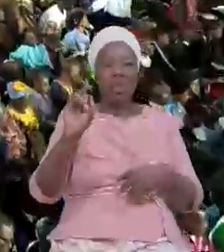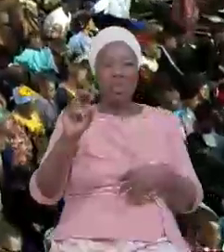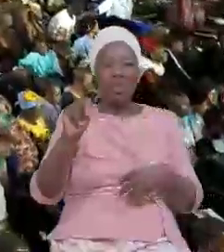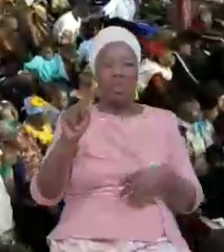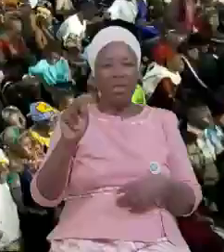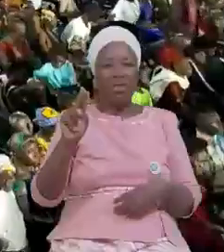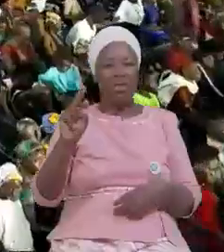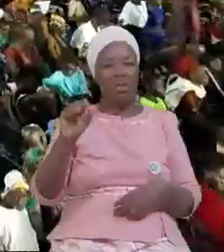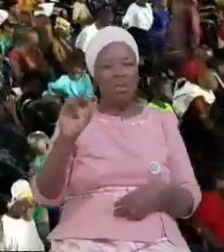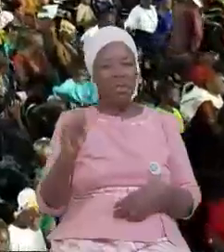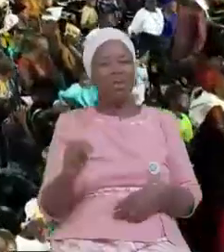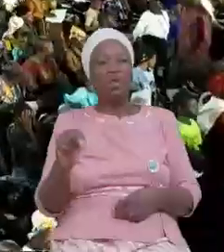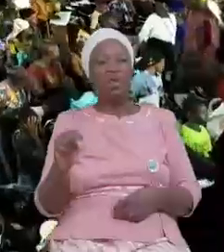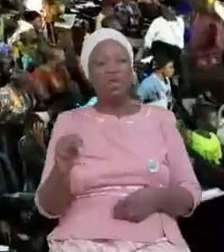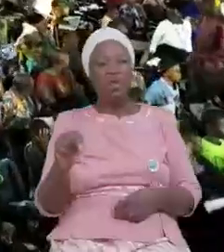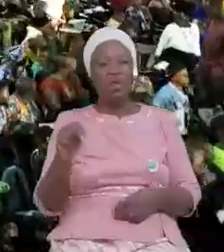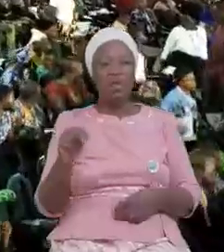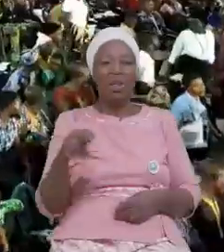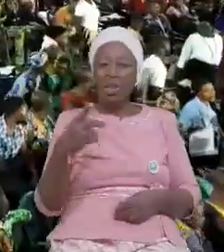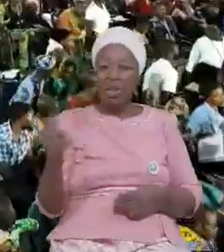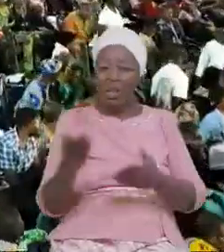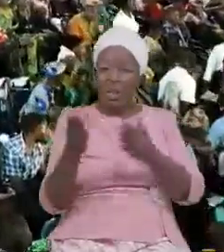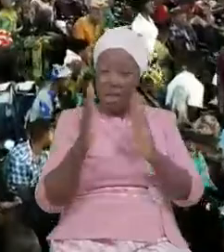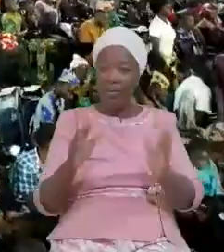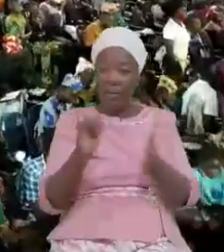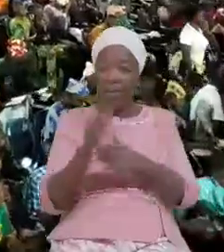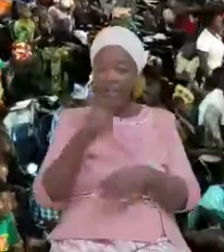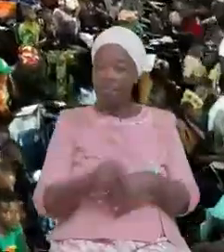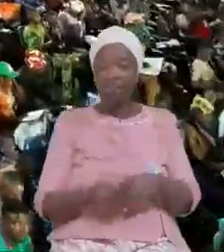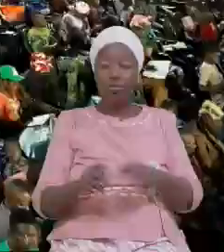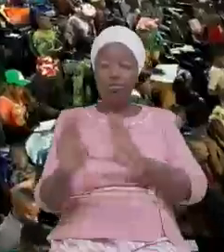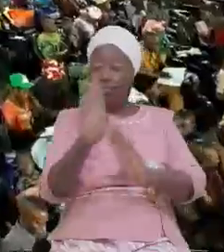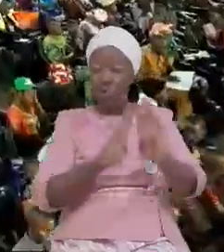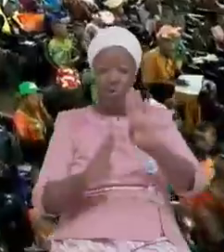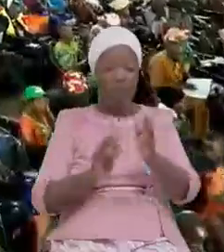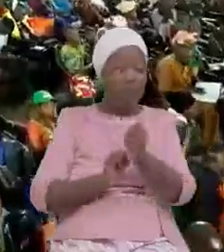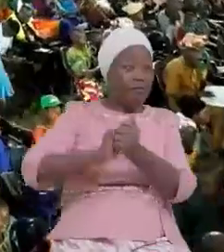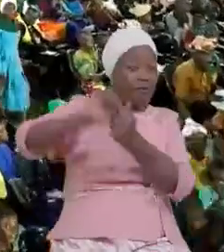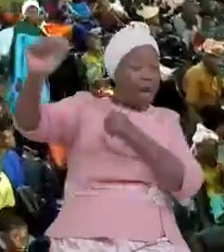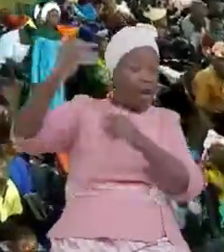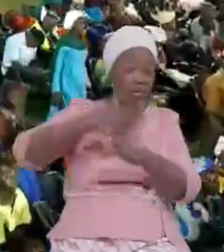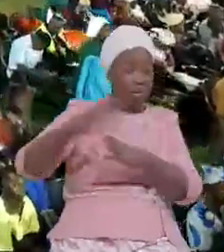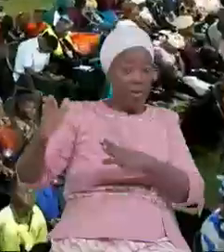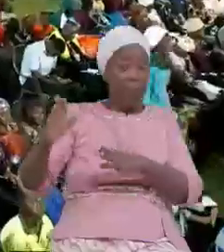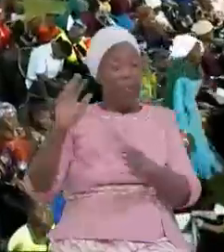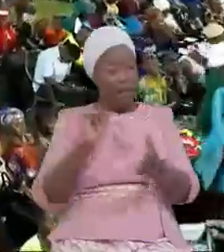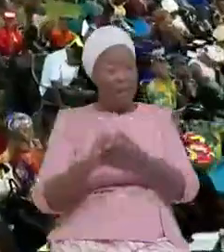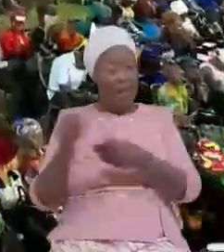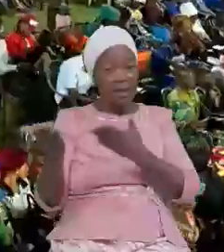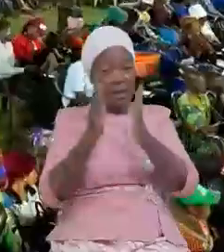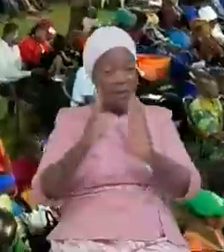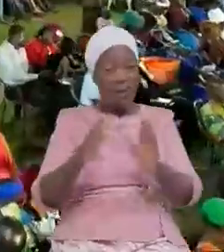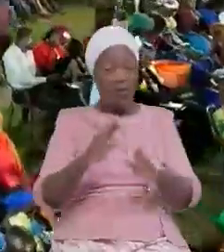the servant who was being tormented was far away. That servant was not